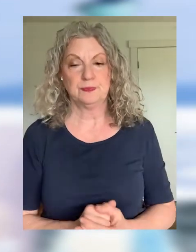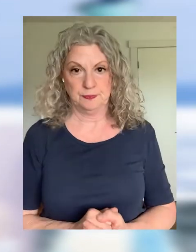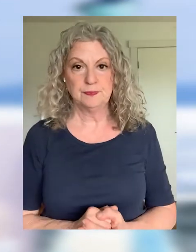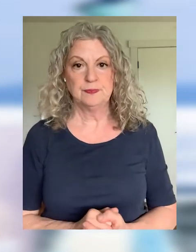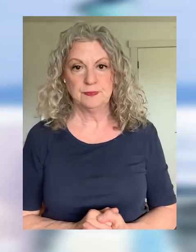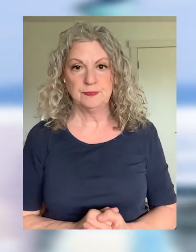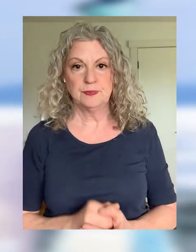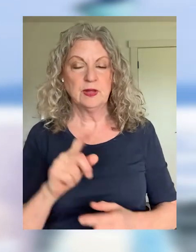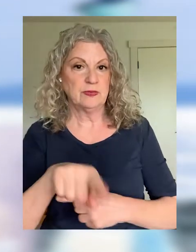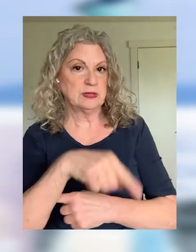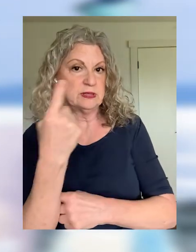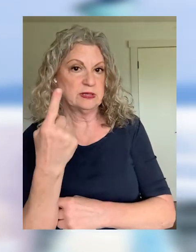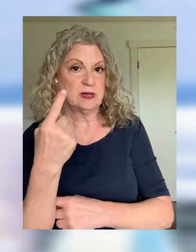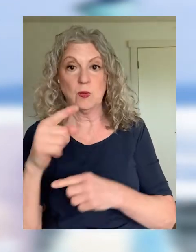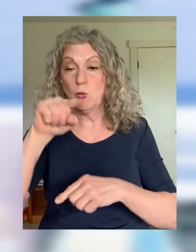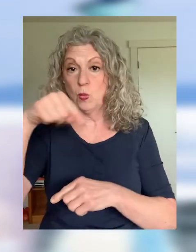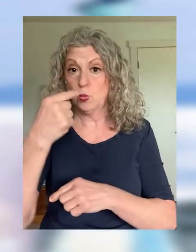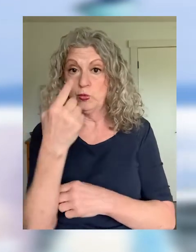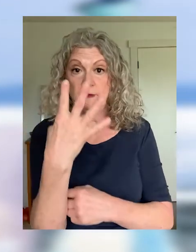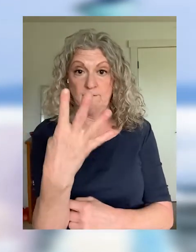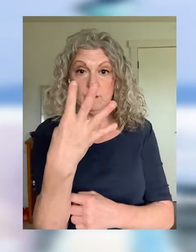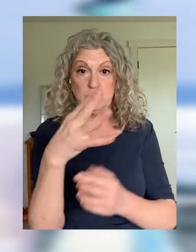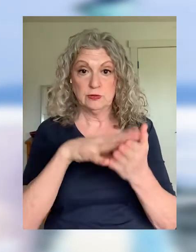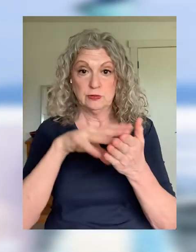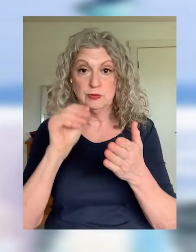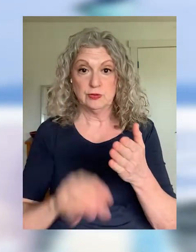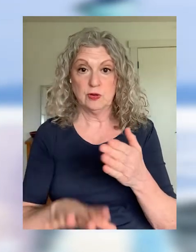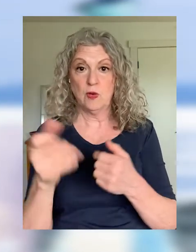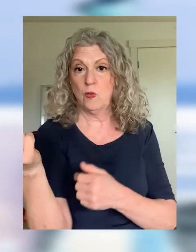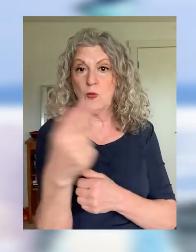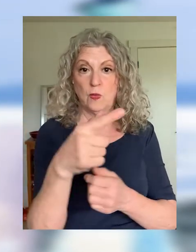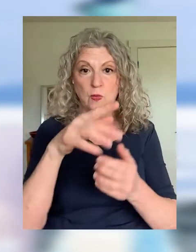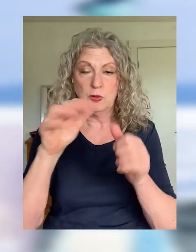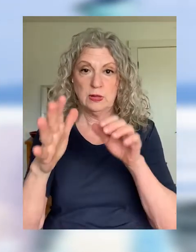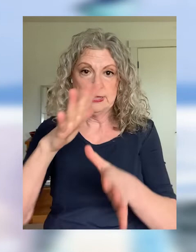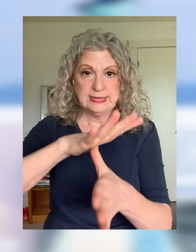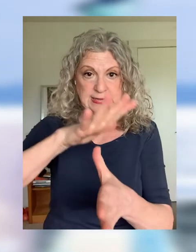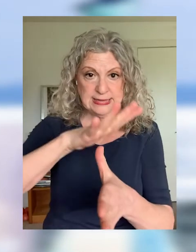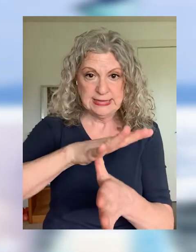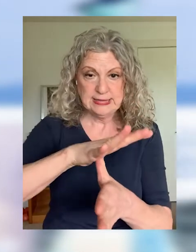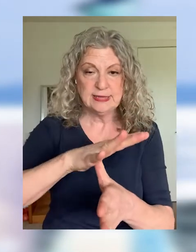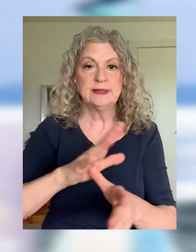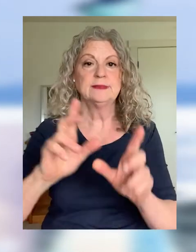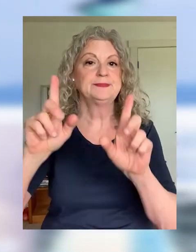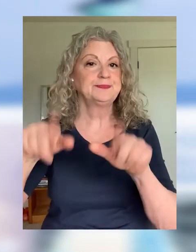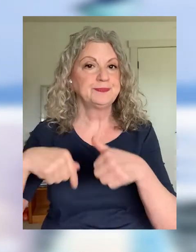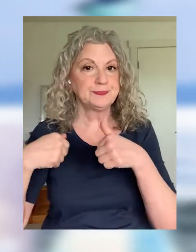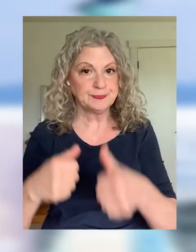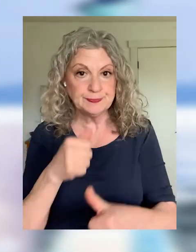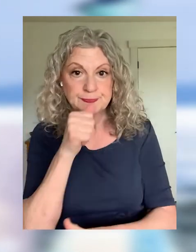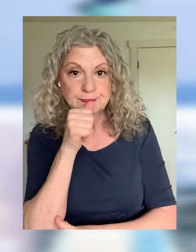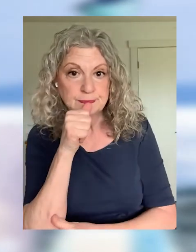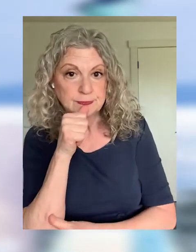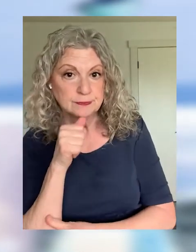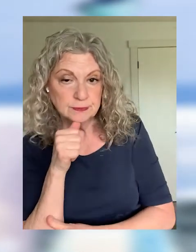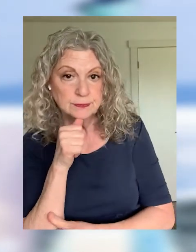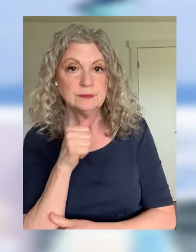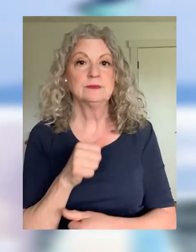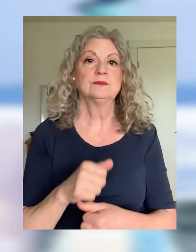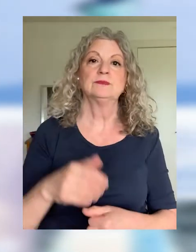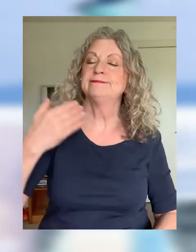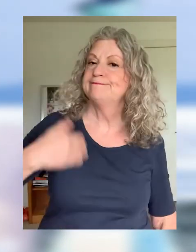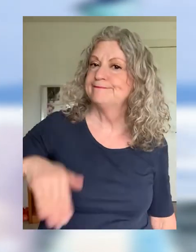On this day, I'm meeting with only four students, and they are all seniors. They have weathered most of this year